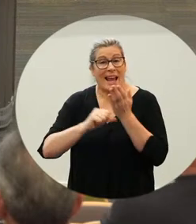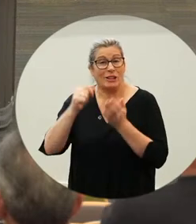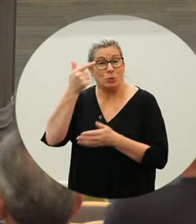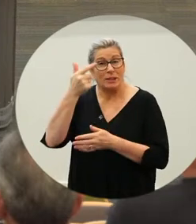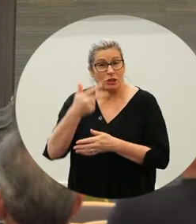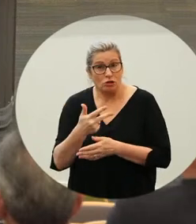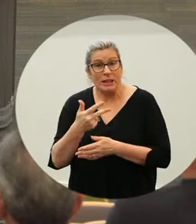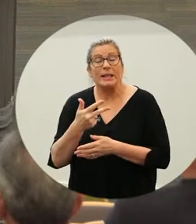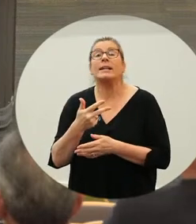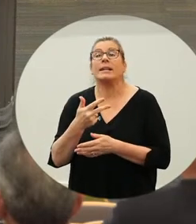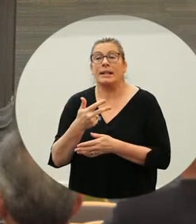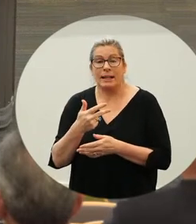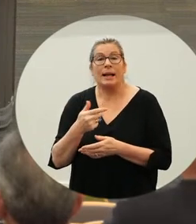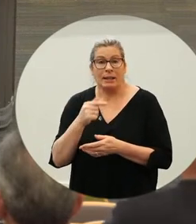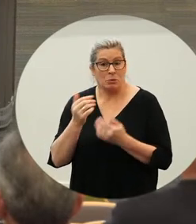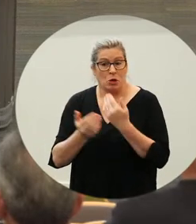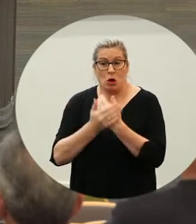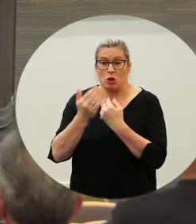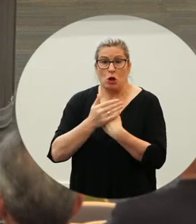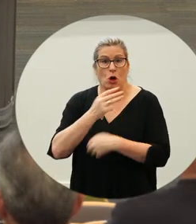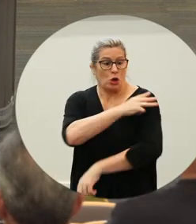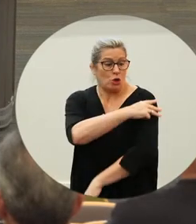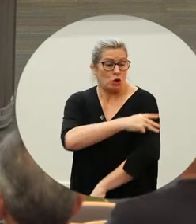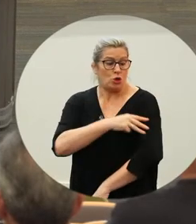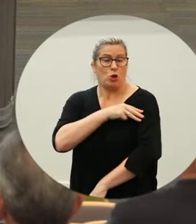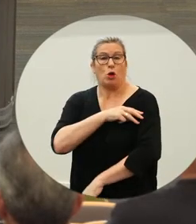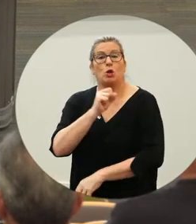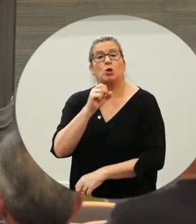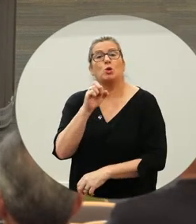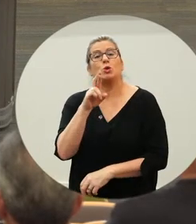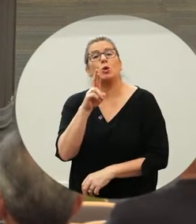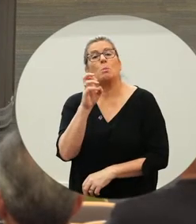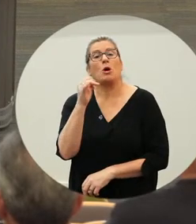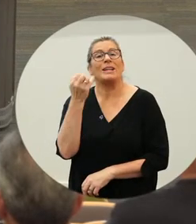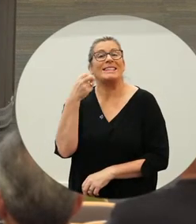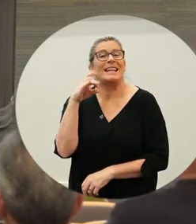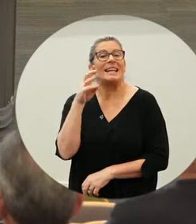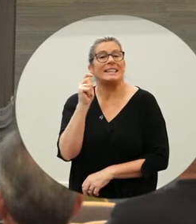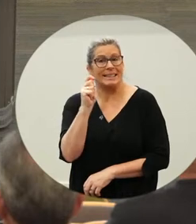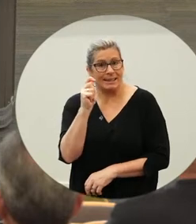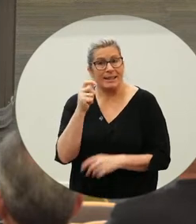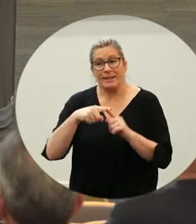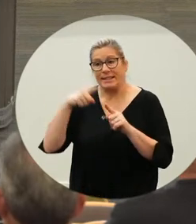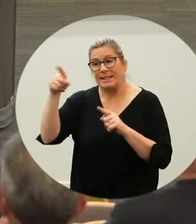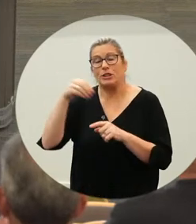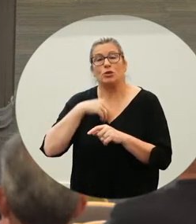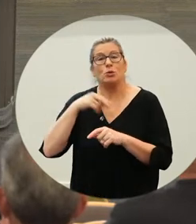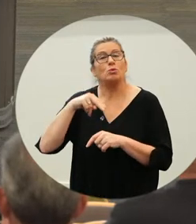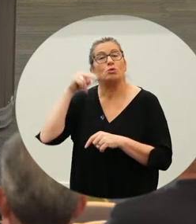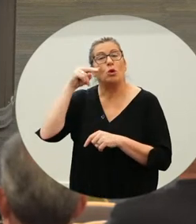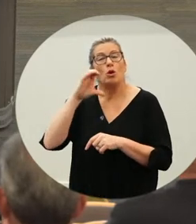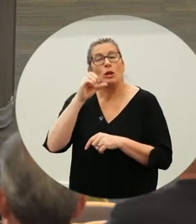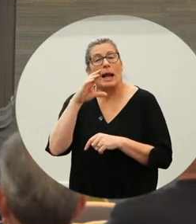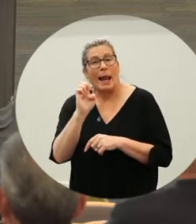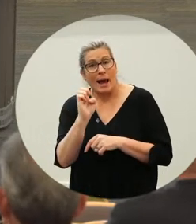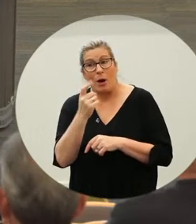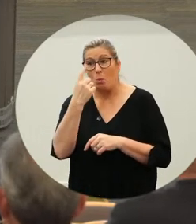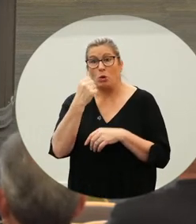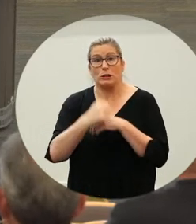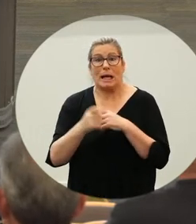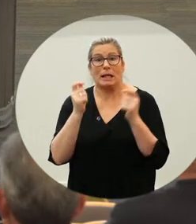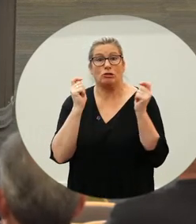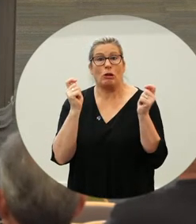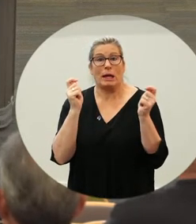he found himself as a young superintendent assigned down to North Clare without a day's training, without